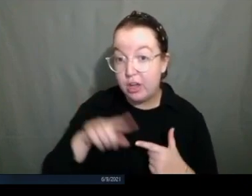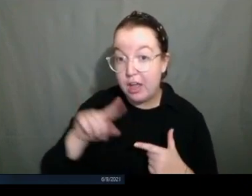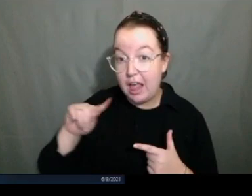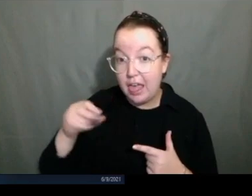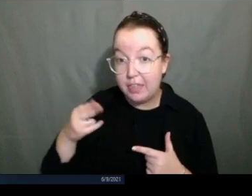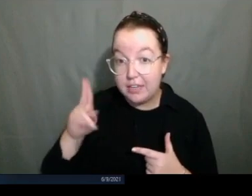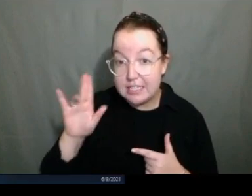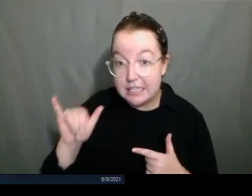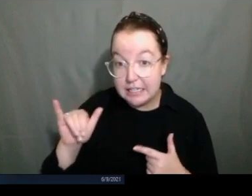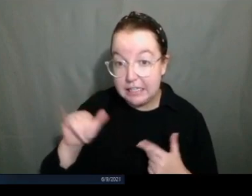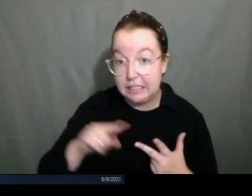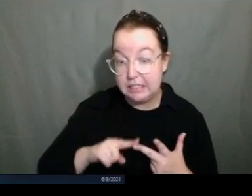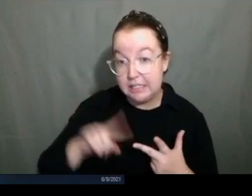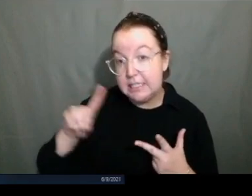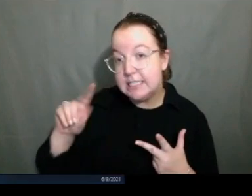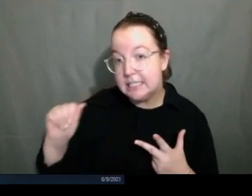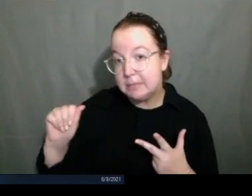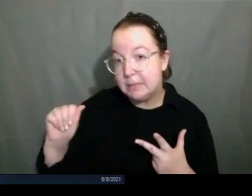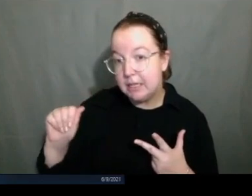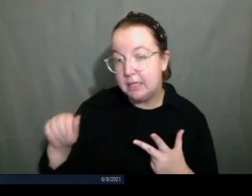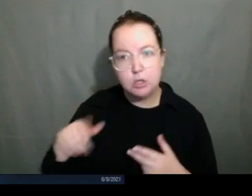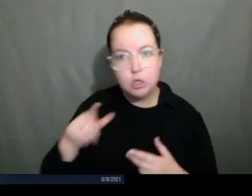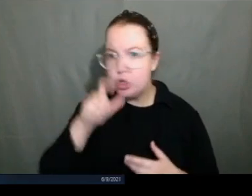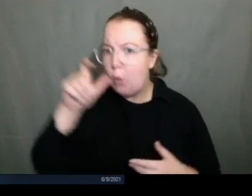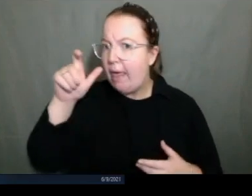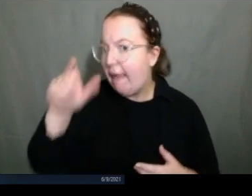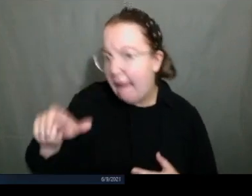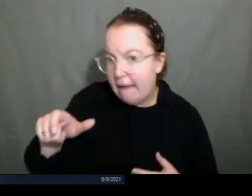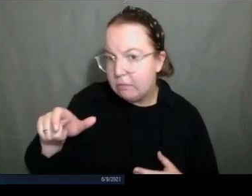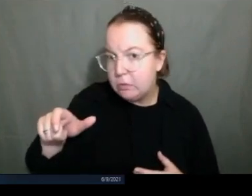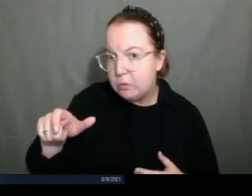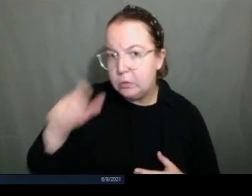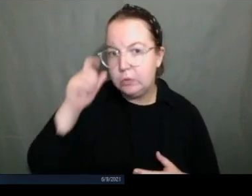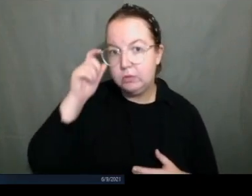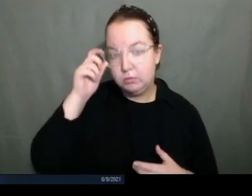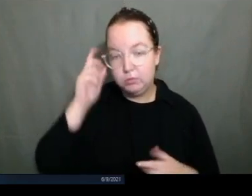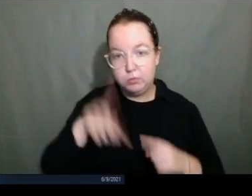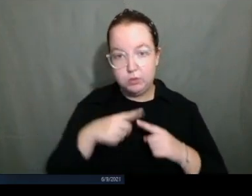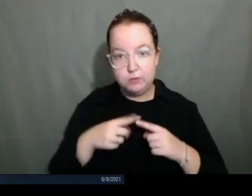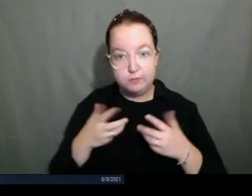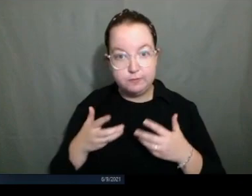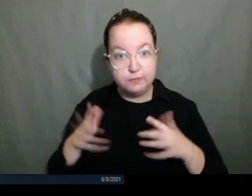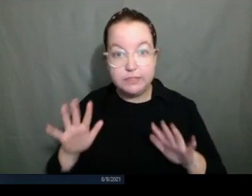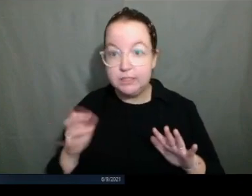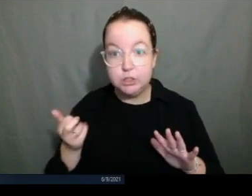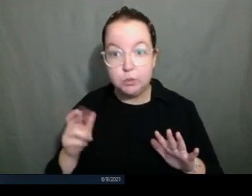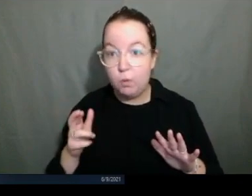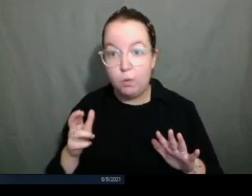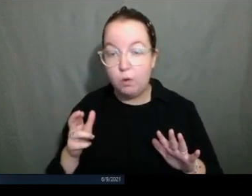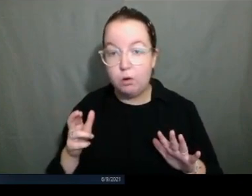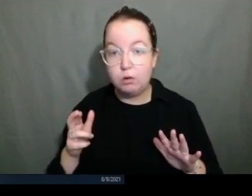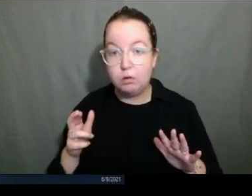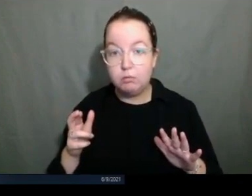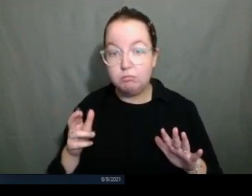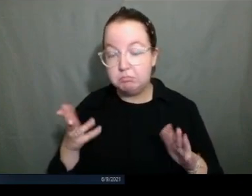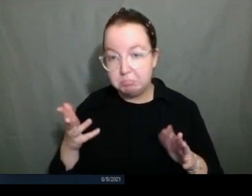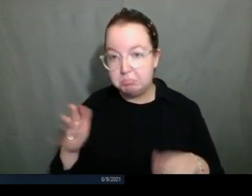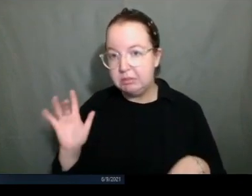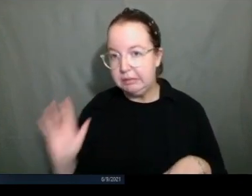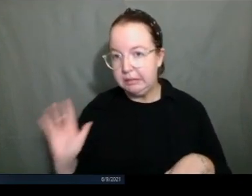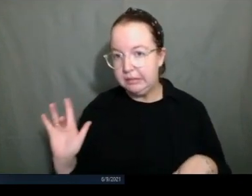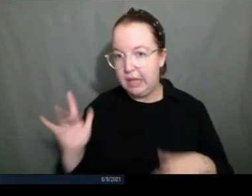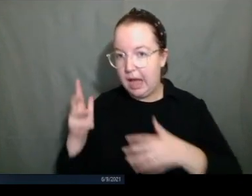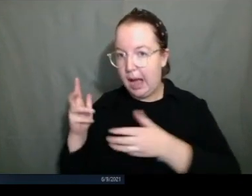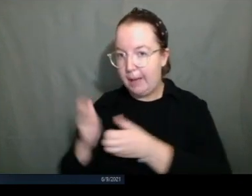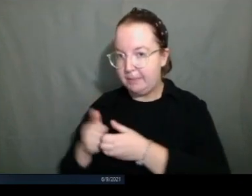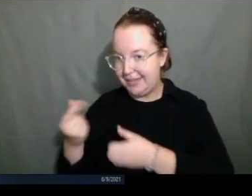disability status. This is all voluntary, but once you have completed it, or just you'll just click update at the